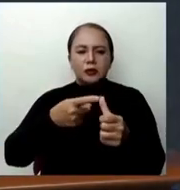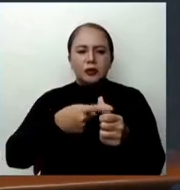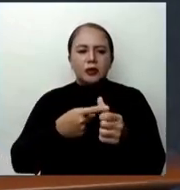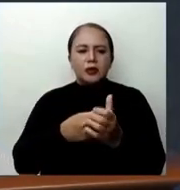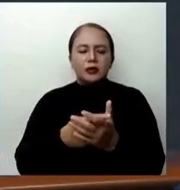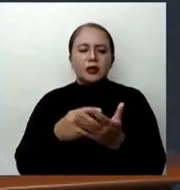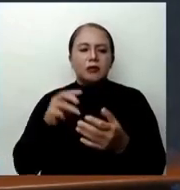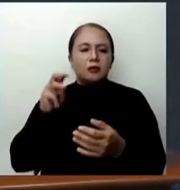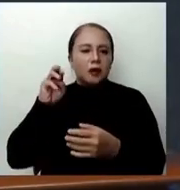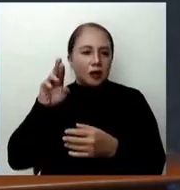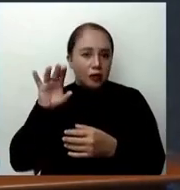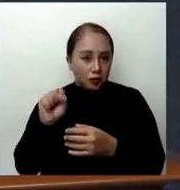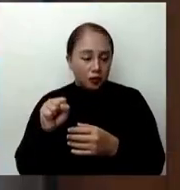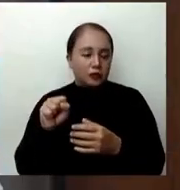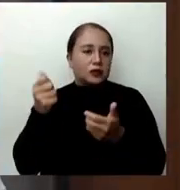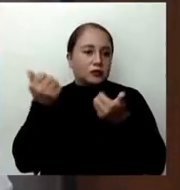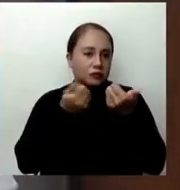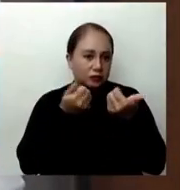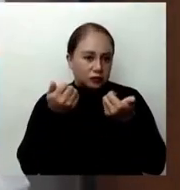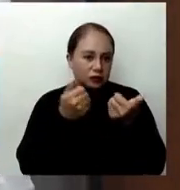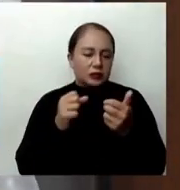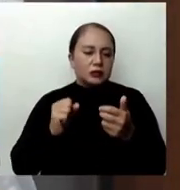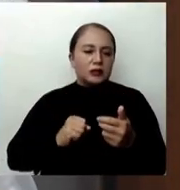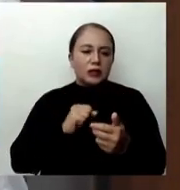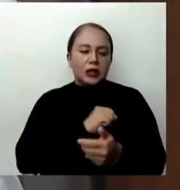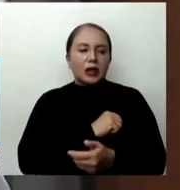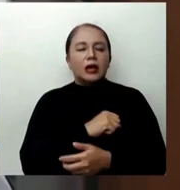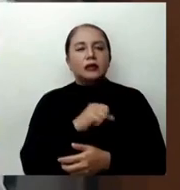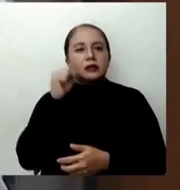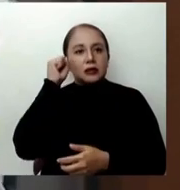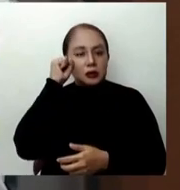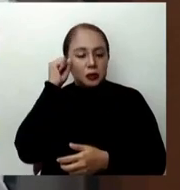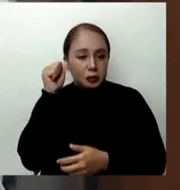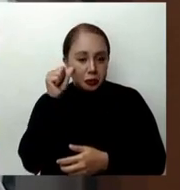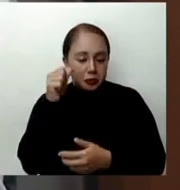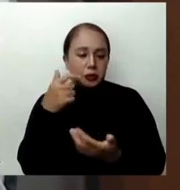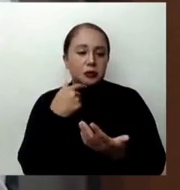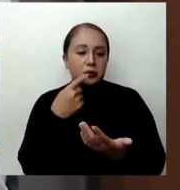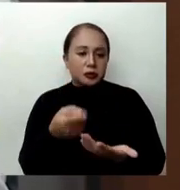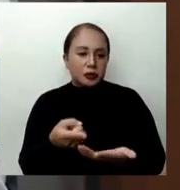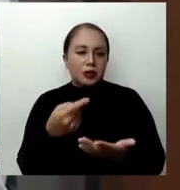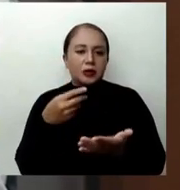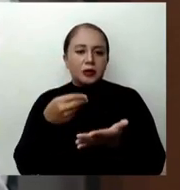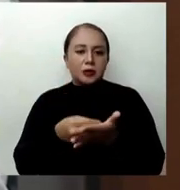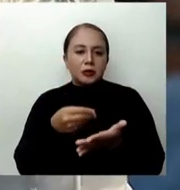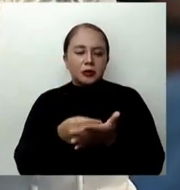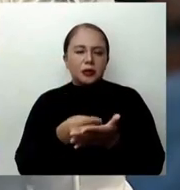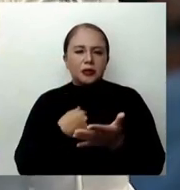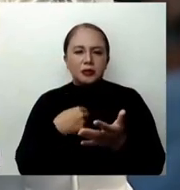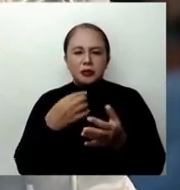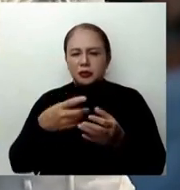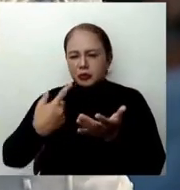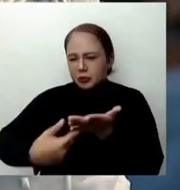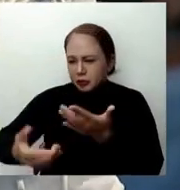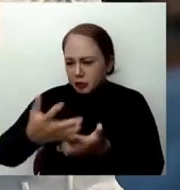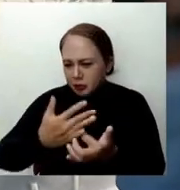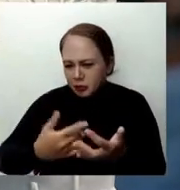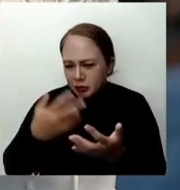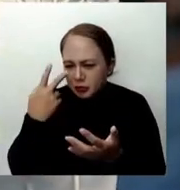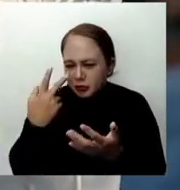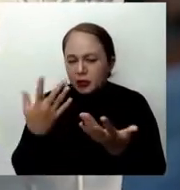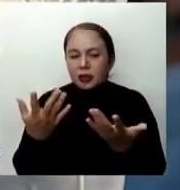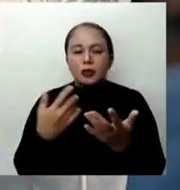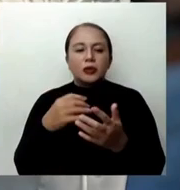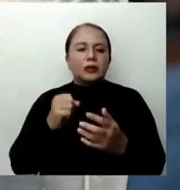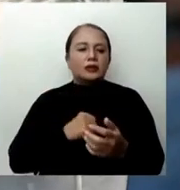Marcos administration. Senator Sonny Angara, chairman of the Senate Committee on Finance, sees lengthy debates ahead as senators